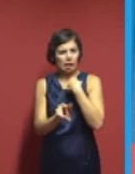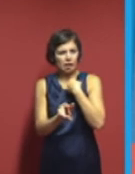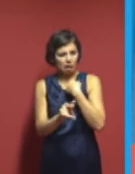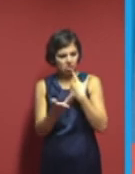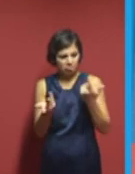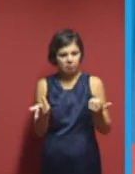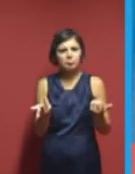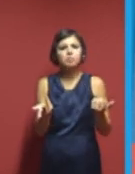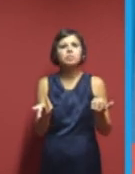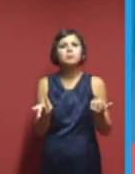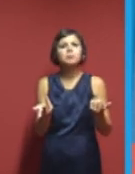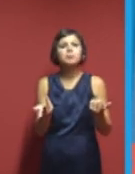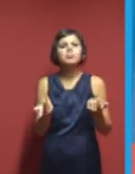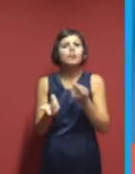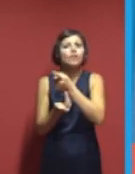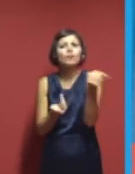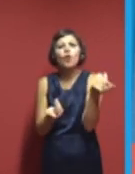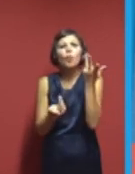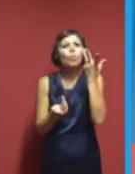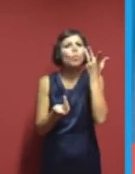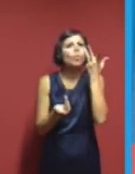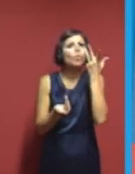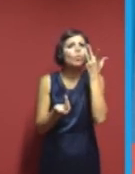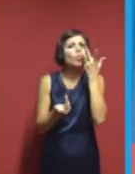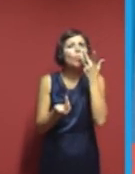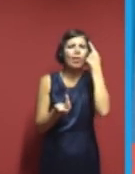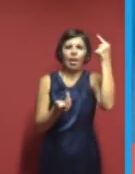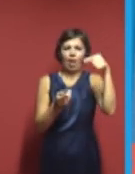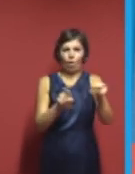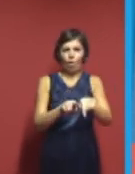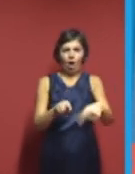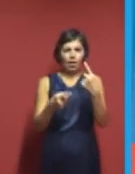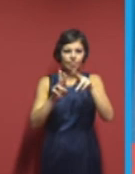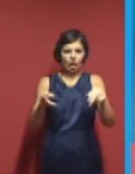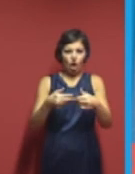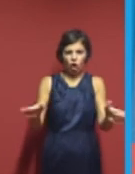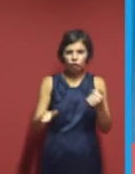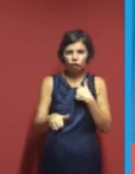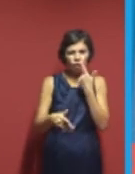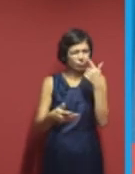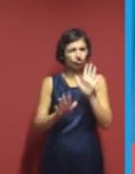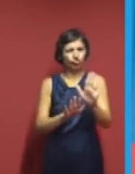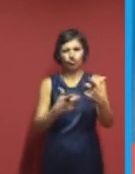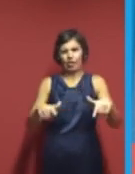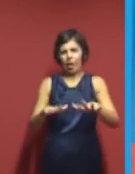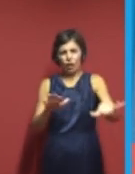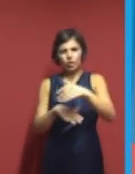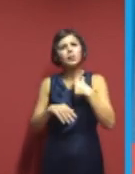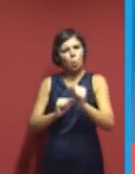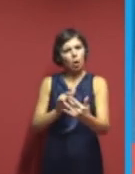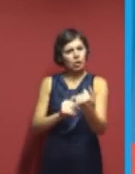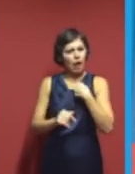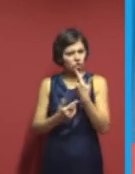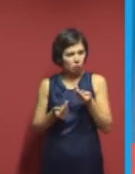robot platforms with cardboard and balloons and pointy objects and then try and pop the balloons of the